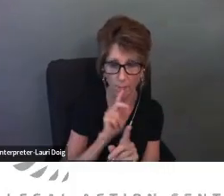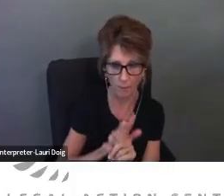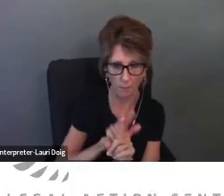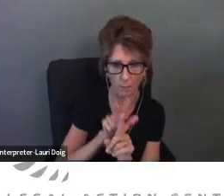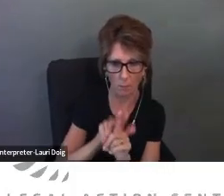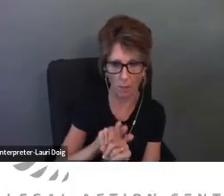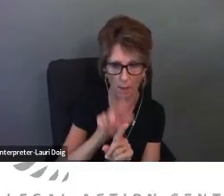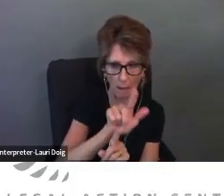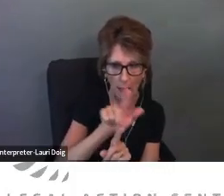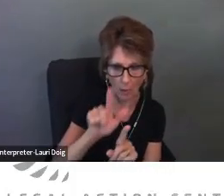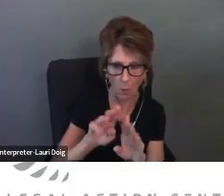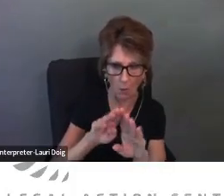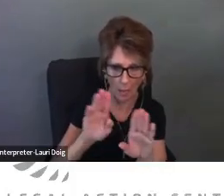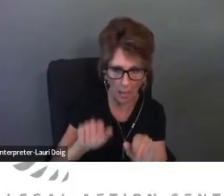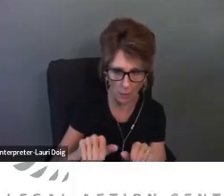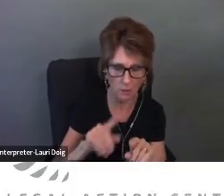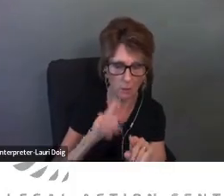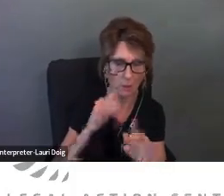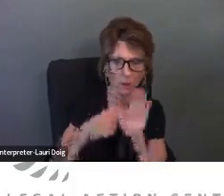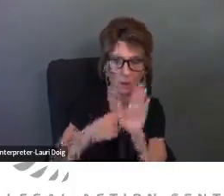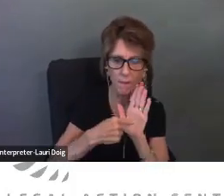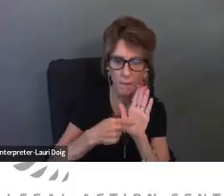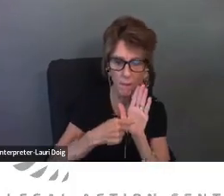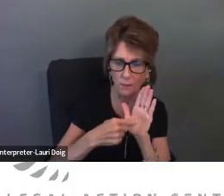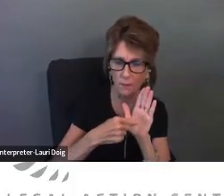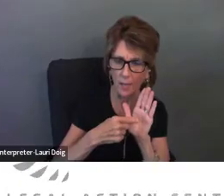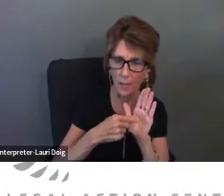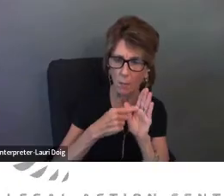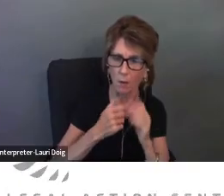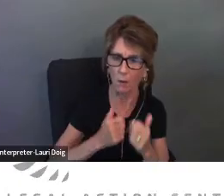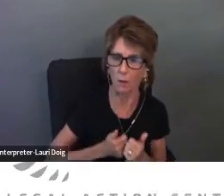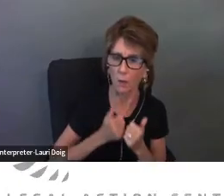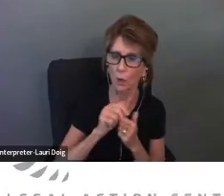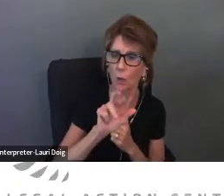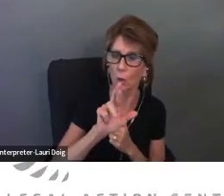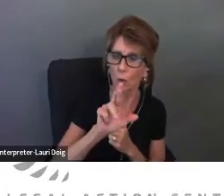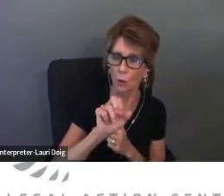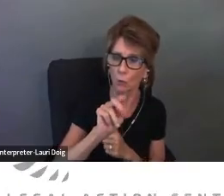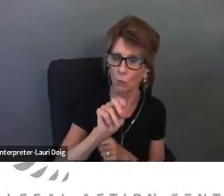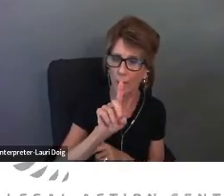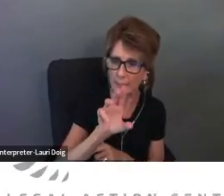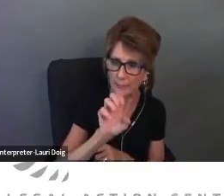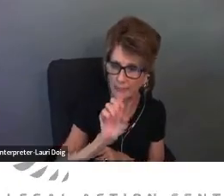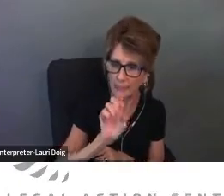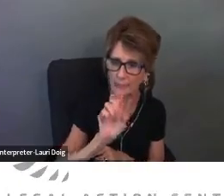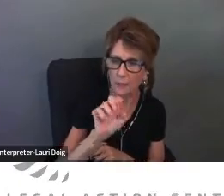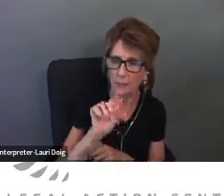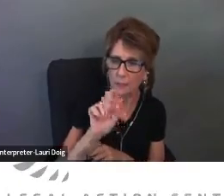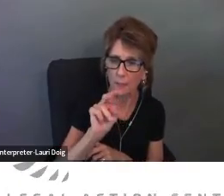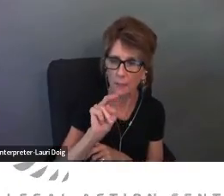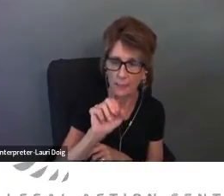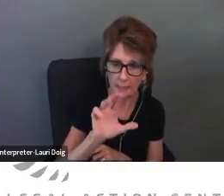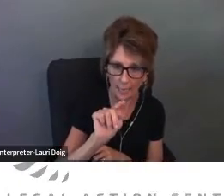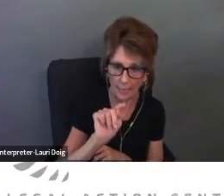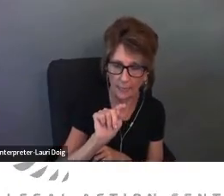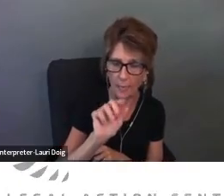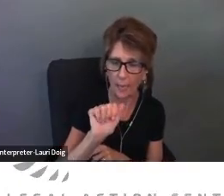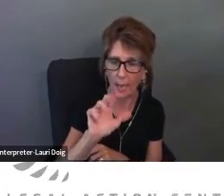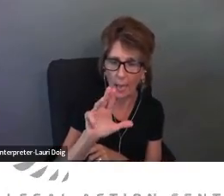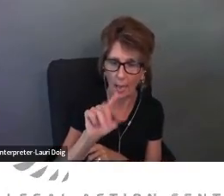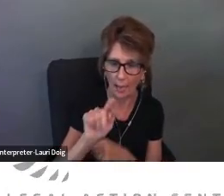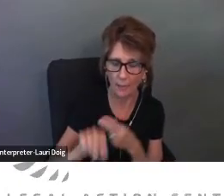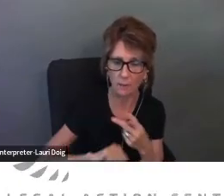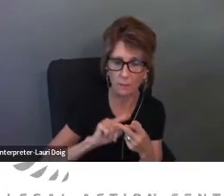For example, the Residential Tenancies Act, the Accessibility for Ontarians with Disabilities